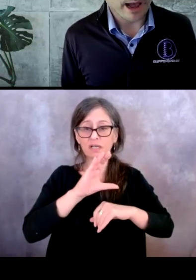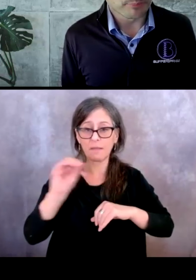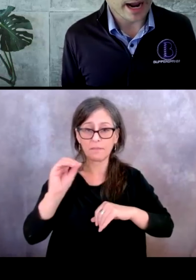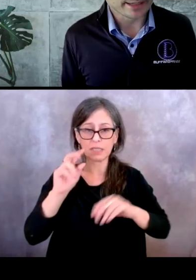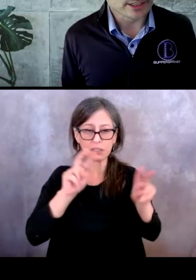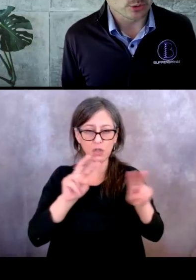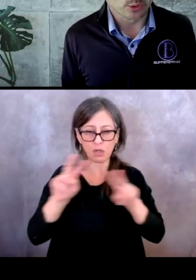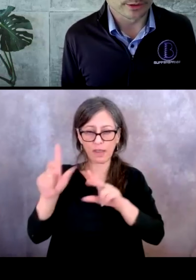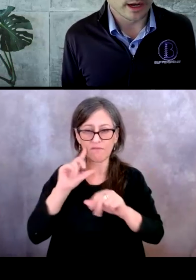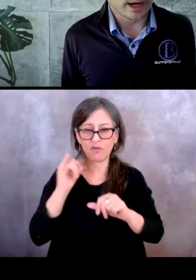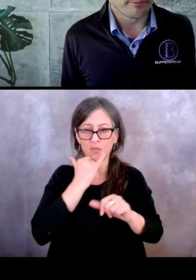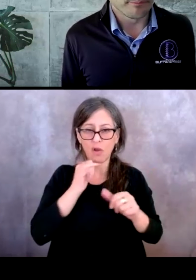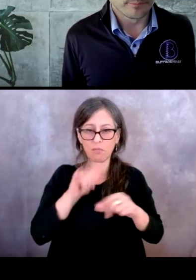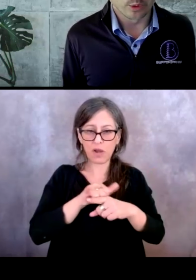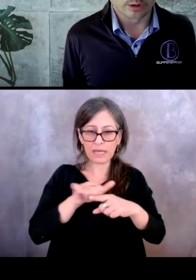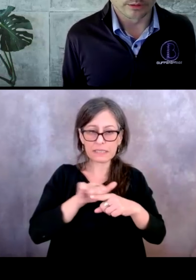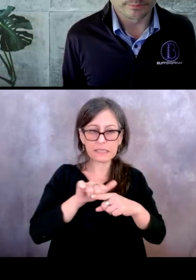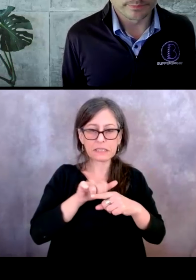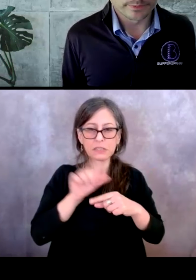at for malpractice